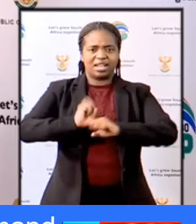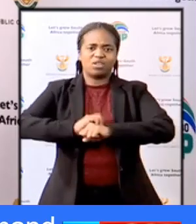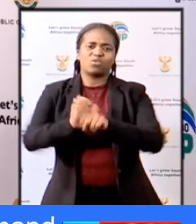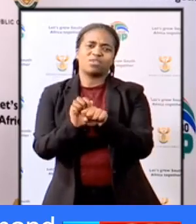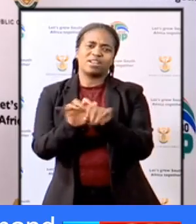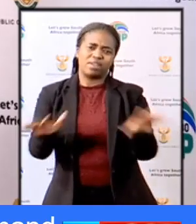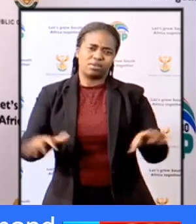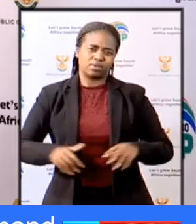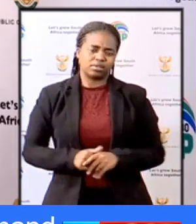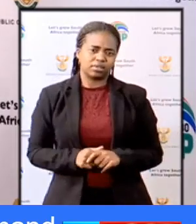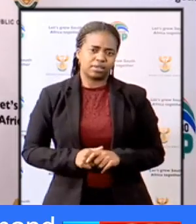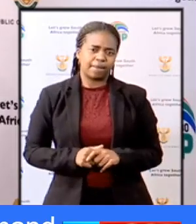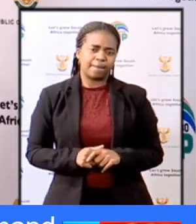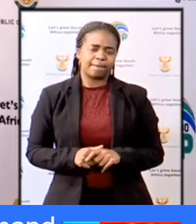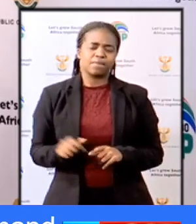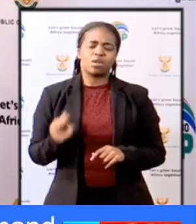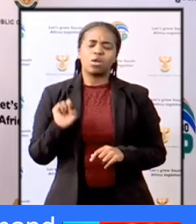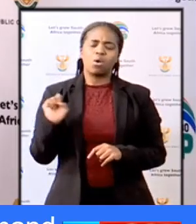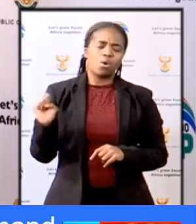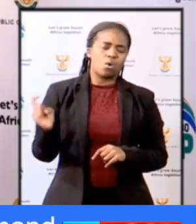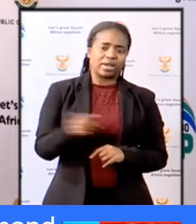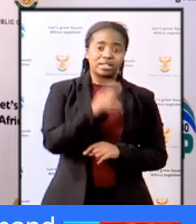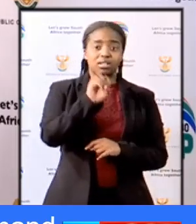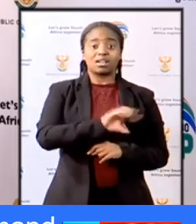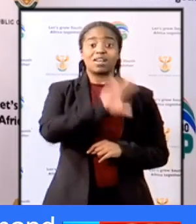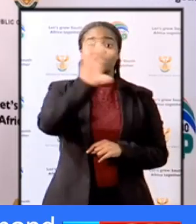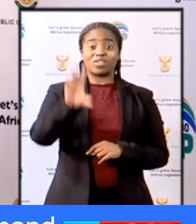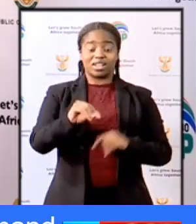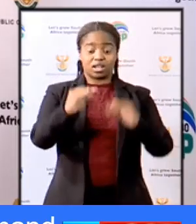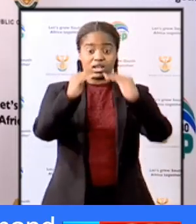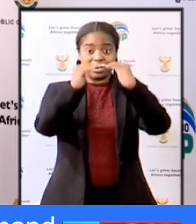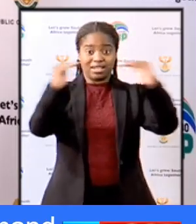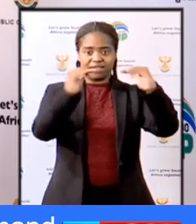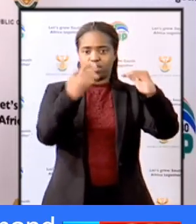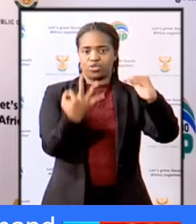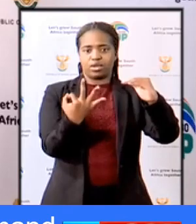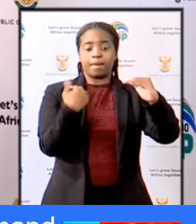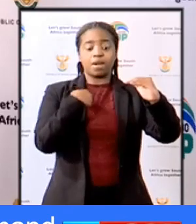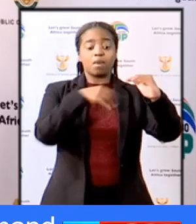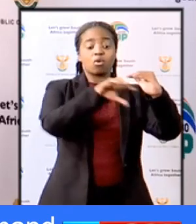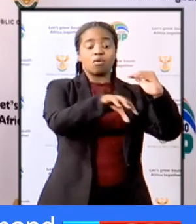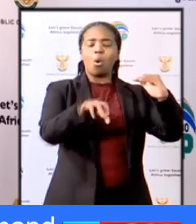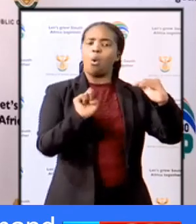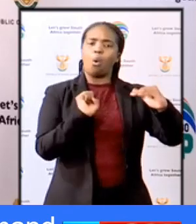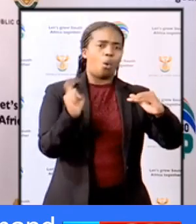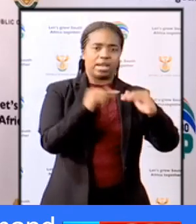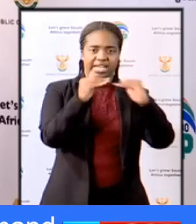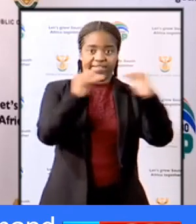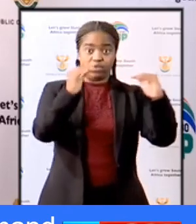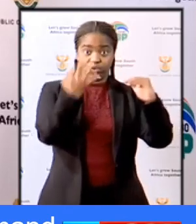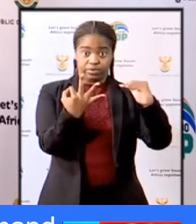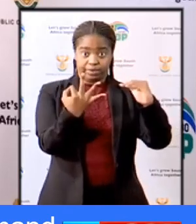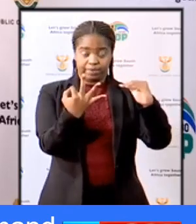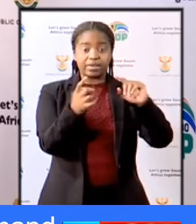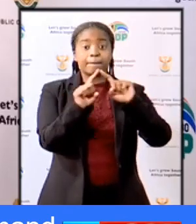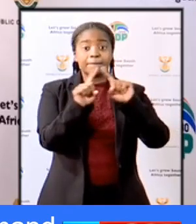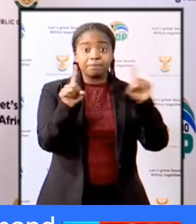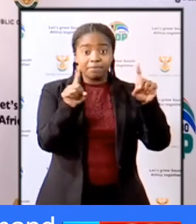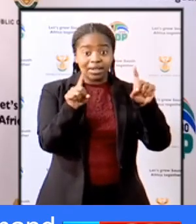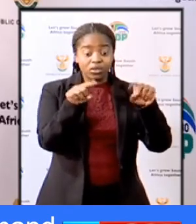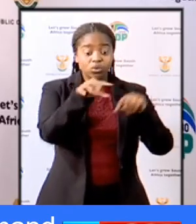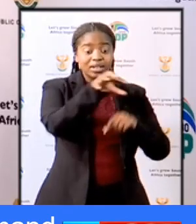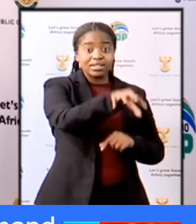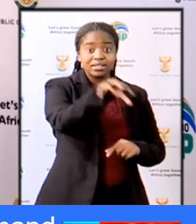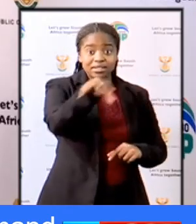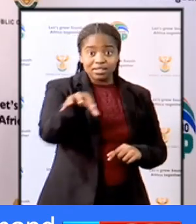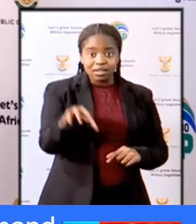lesifo. Izwe lonke lizongena esigabeni sesithathu, kodwa kulezo ndawo khona